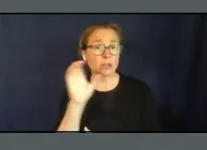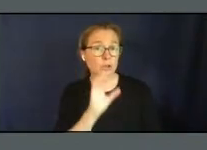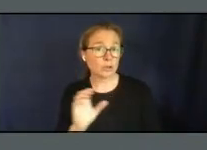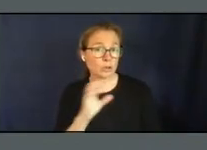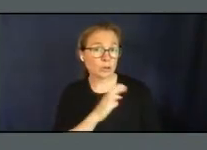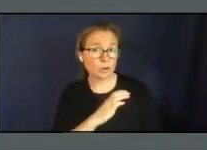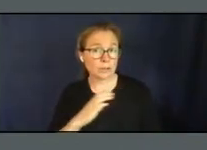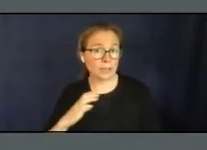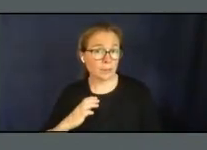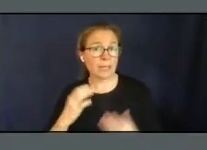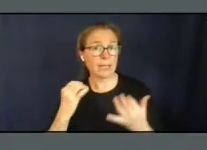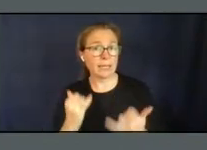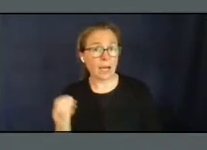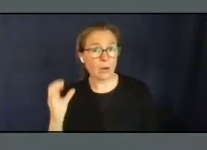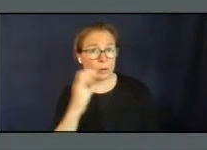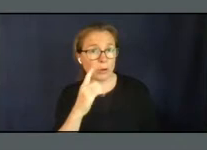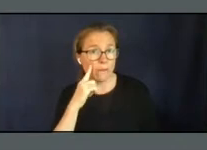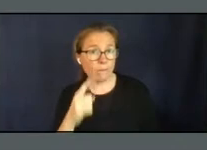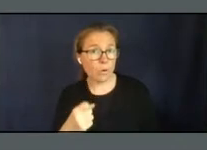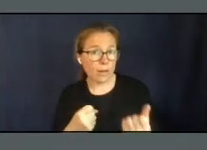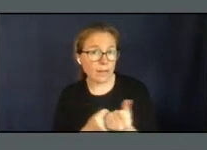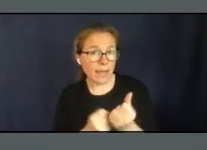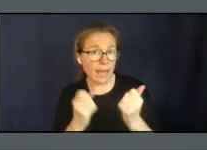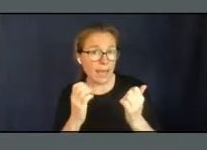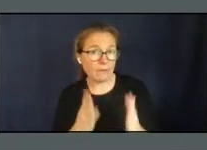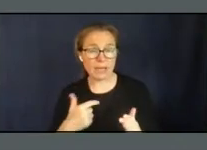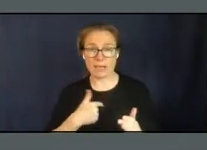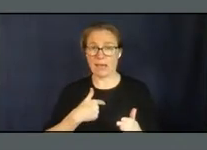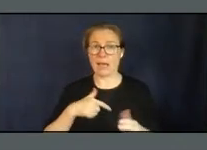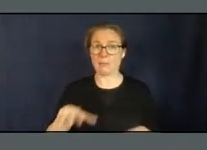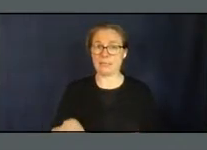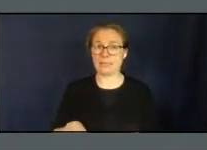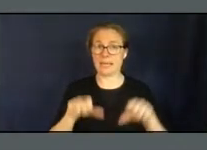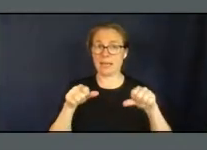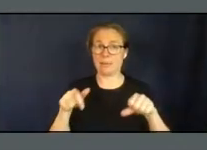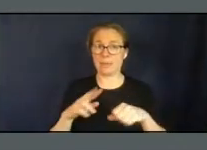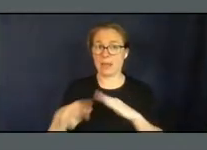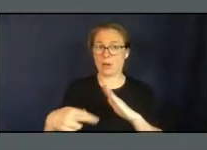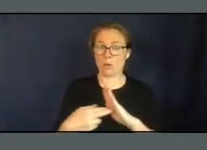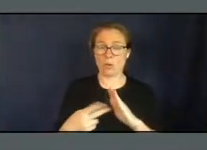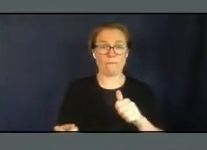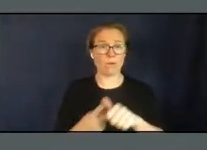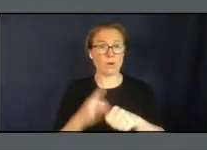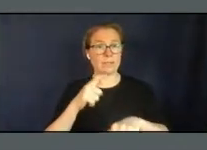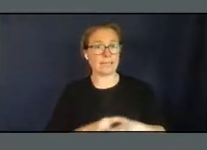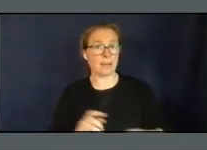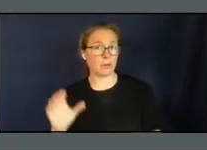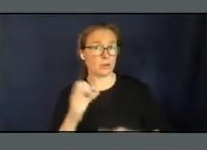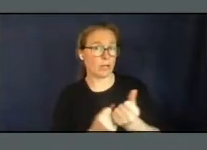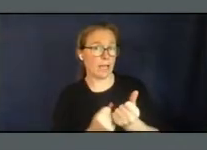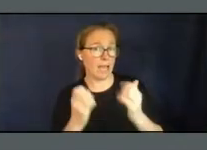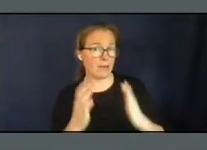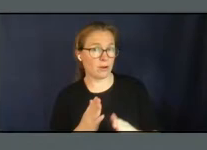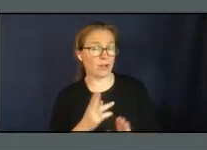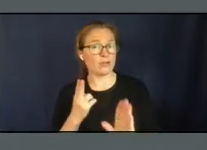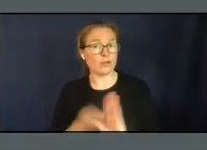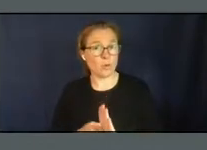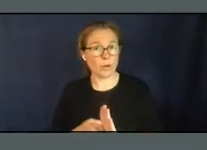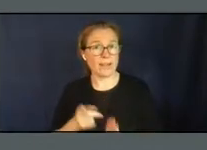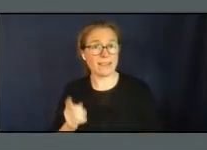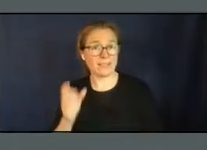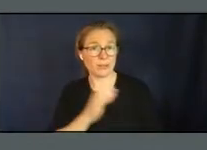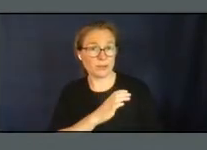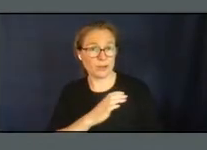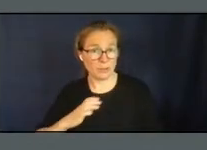search advocate. I am functioning in that capacity, the first time there's been a search advocate on a search committee at the university. I